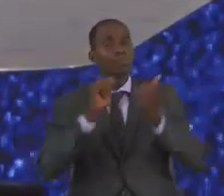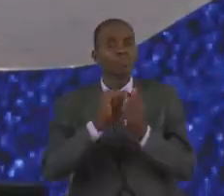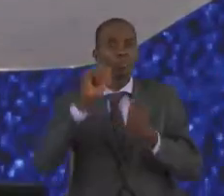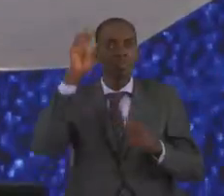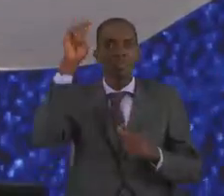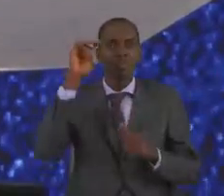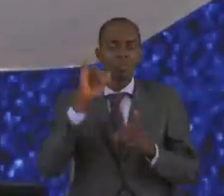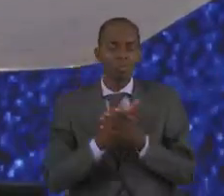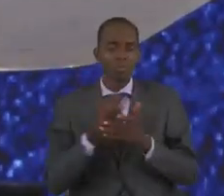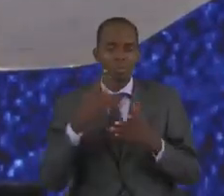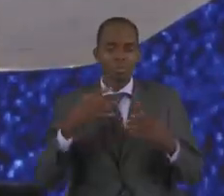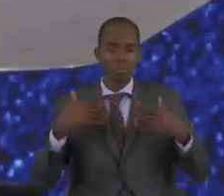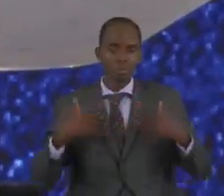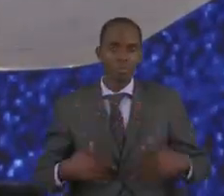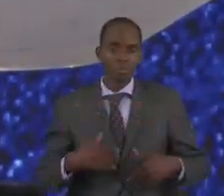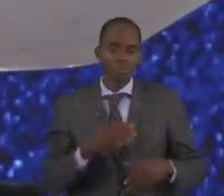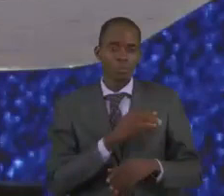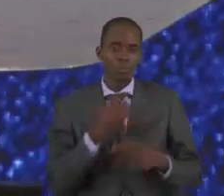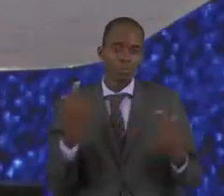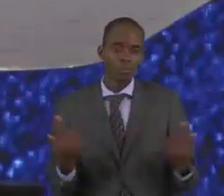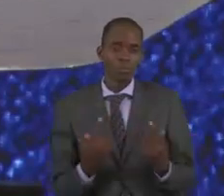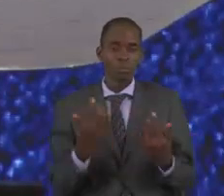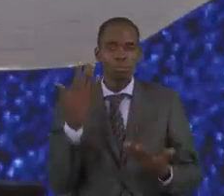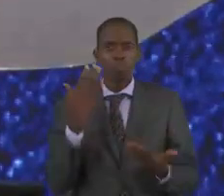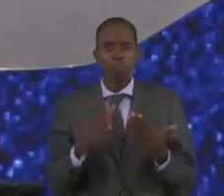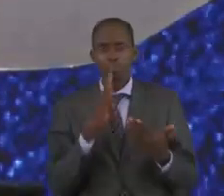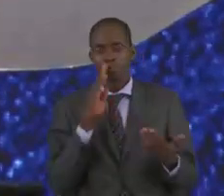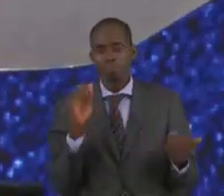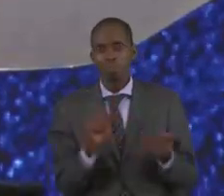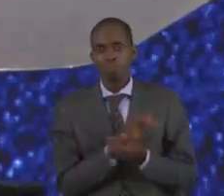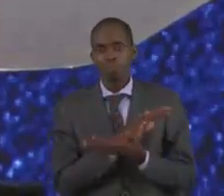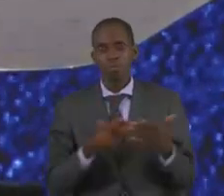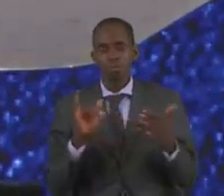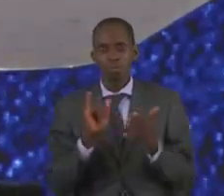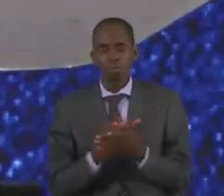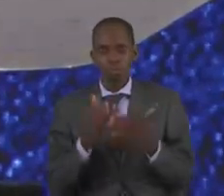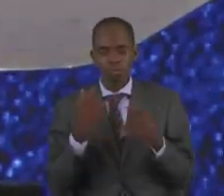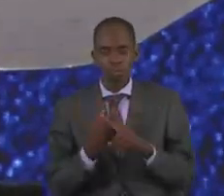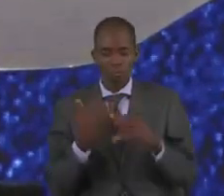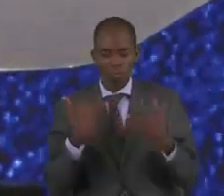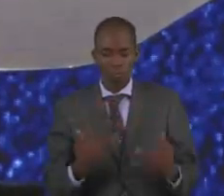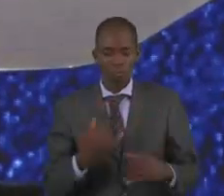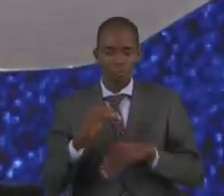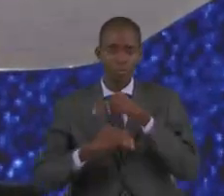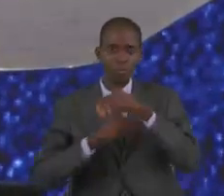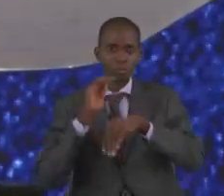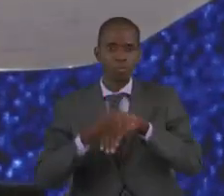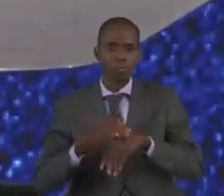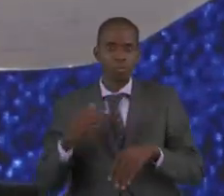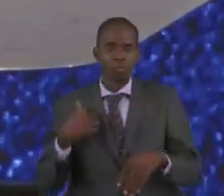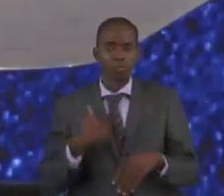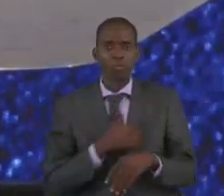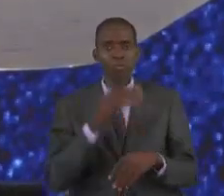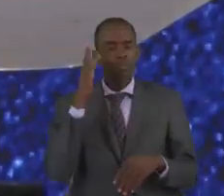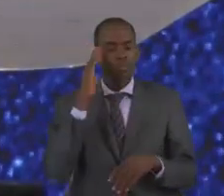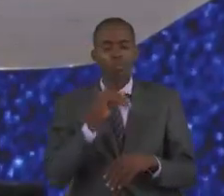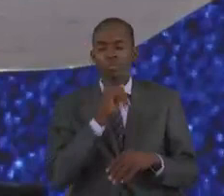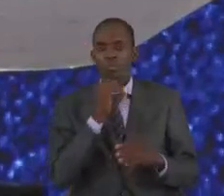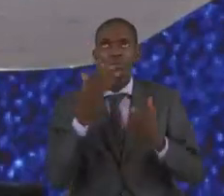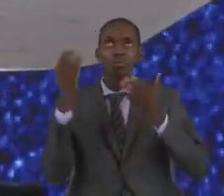of sin might be destroyed, that henceforth we should not serve